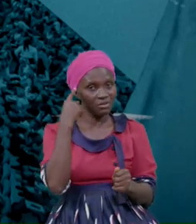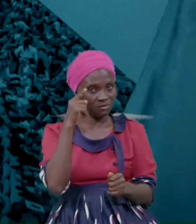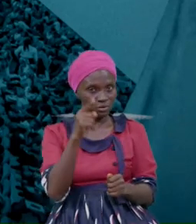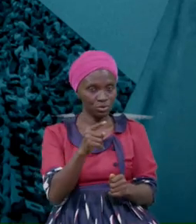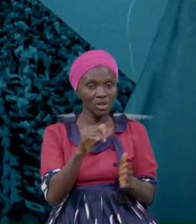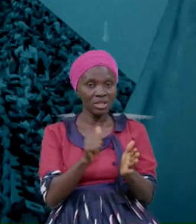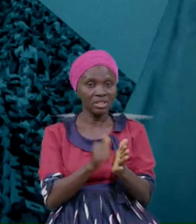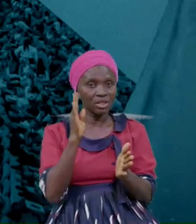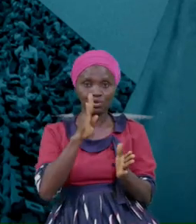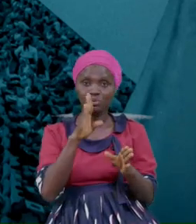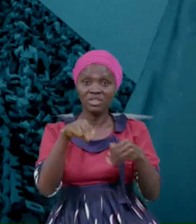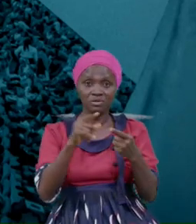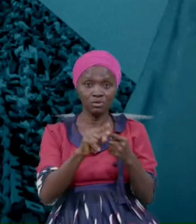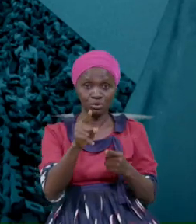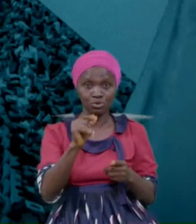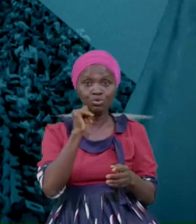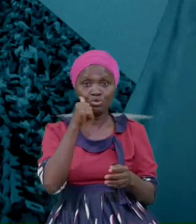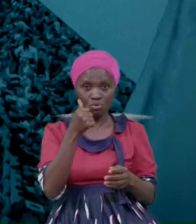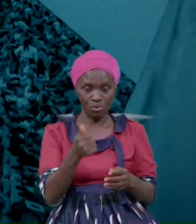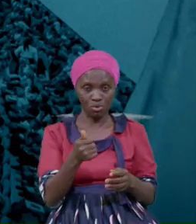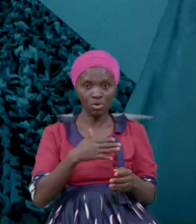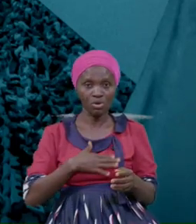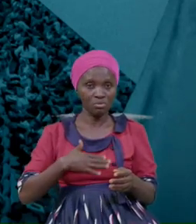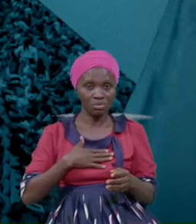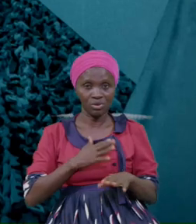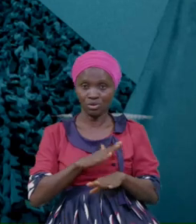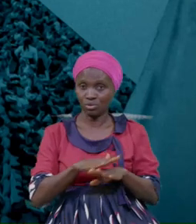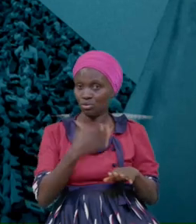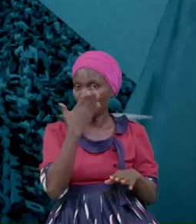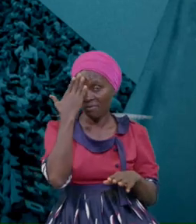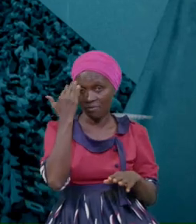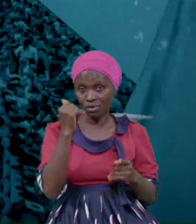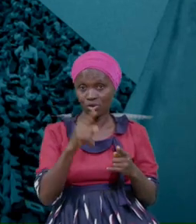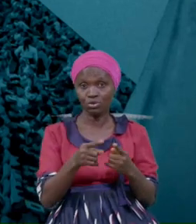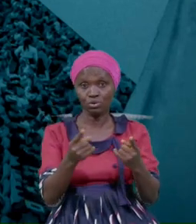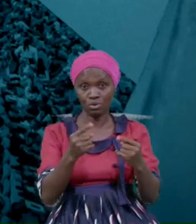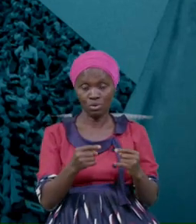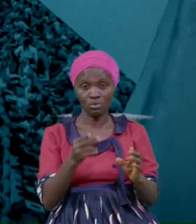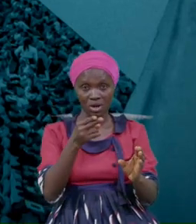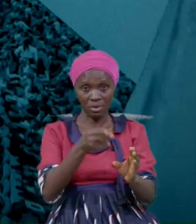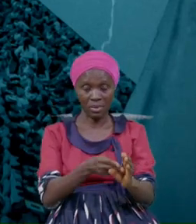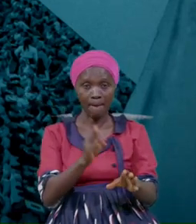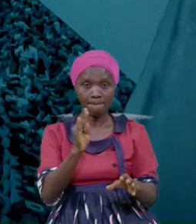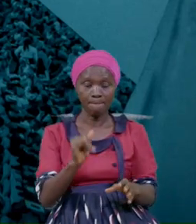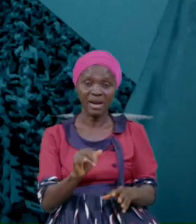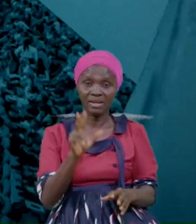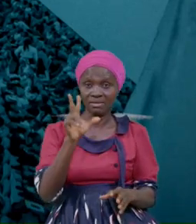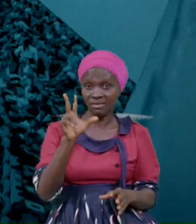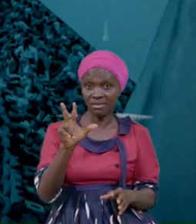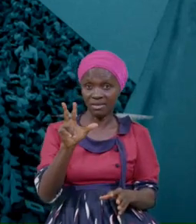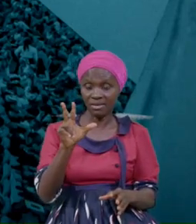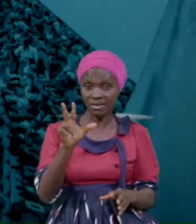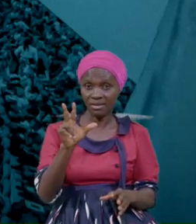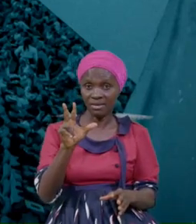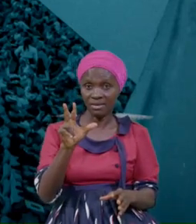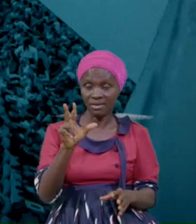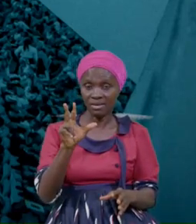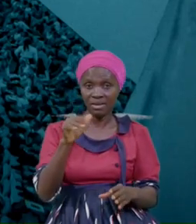don't forget to attend by 3 p.m. on the dot.